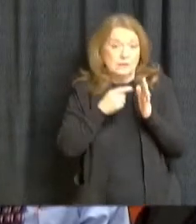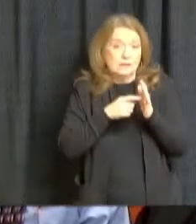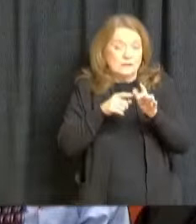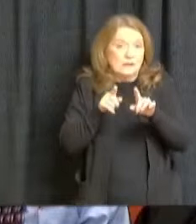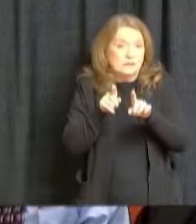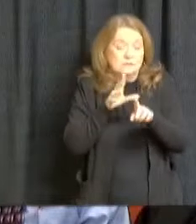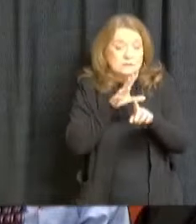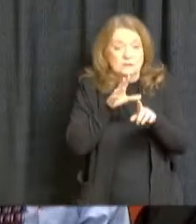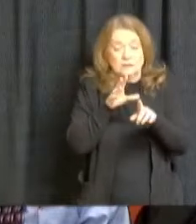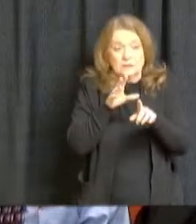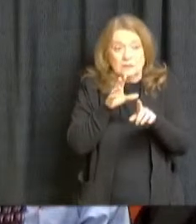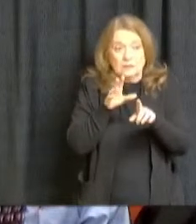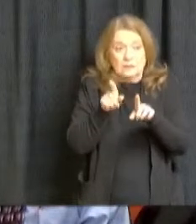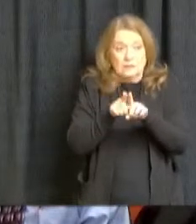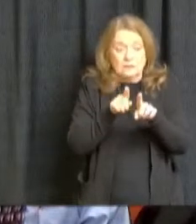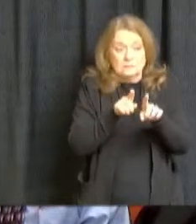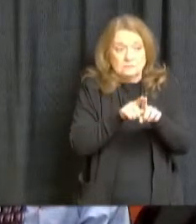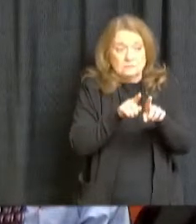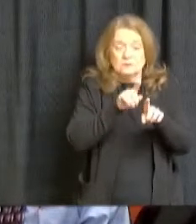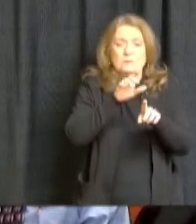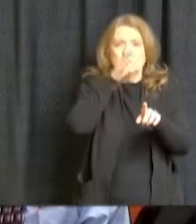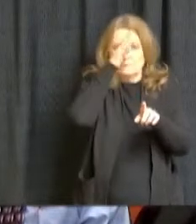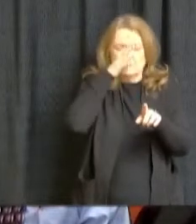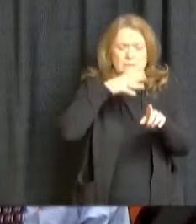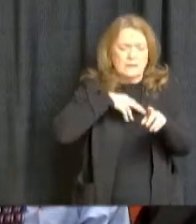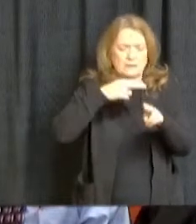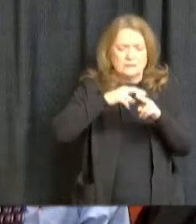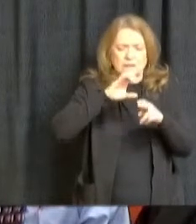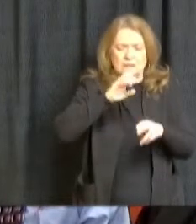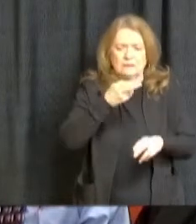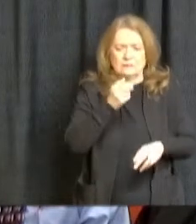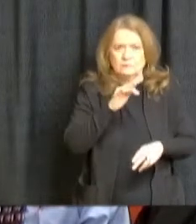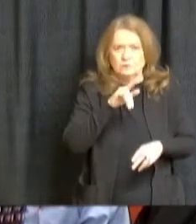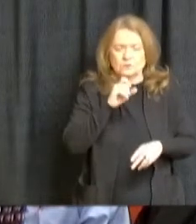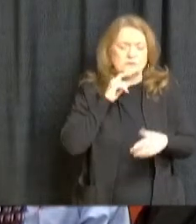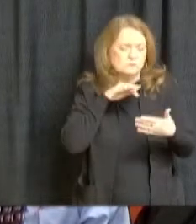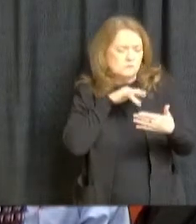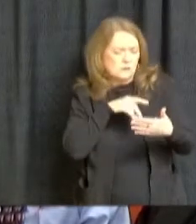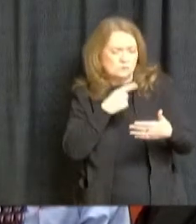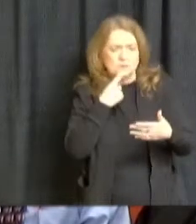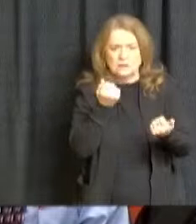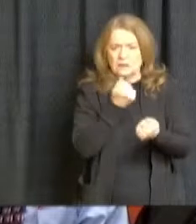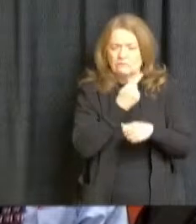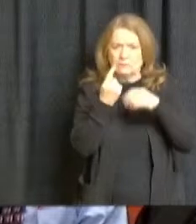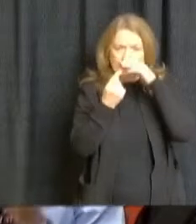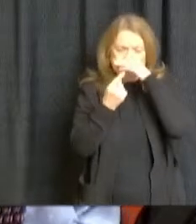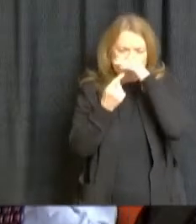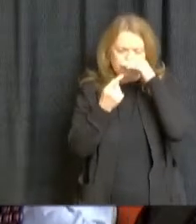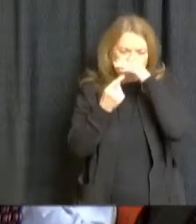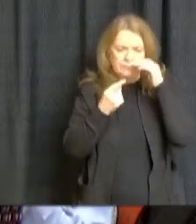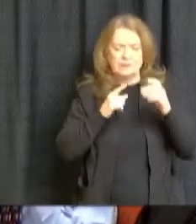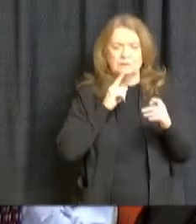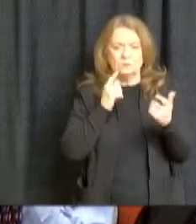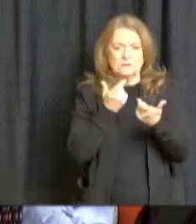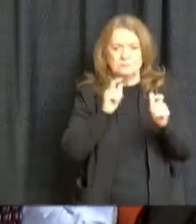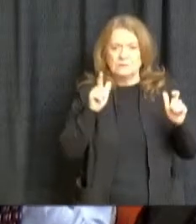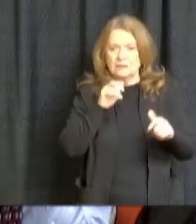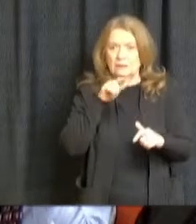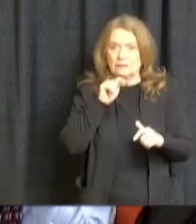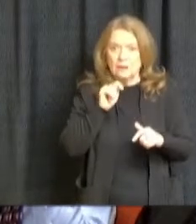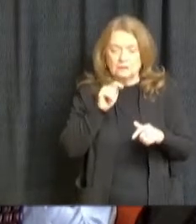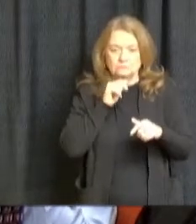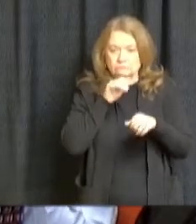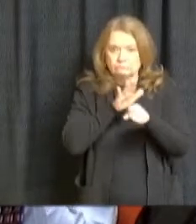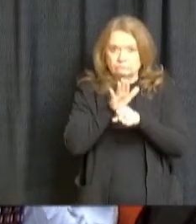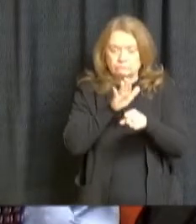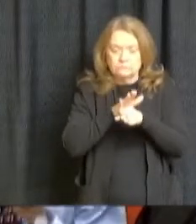Essel Charles. He watches all this. He studies it. He was telling everybody we was in a major lot shortage. So at that time,